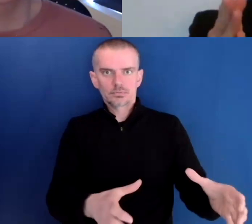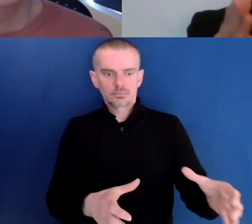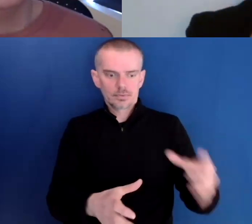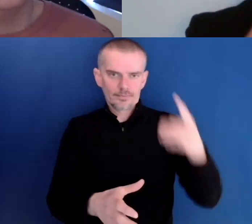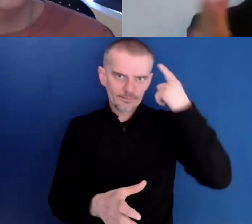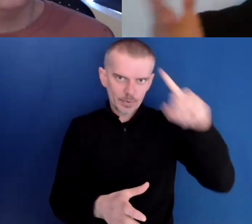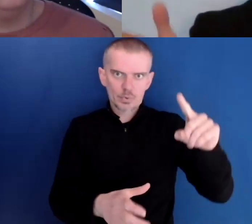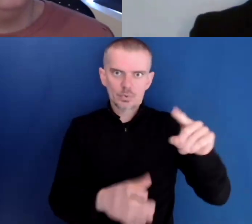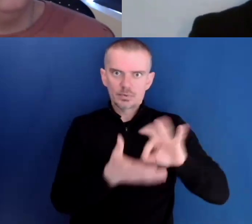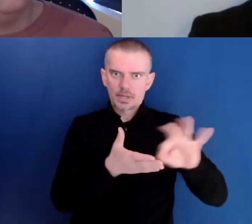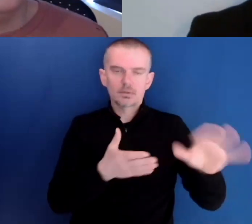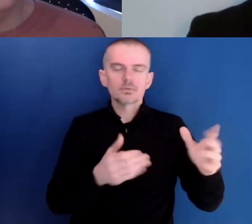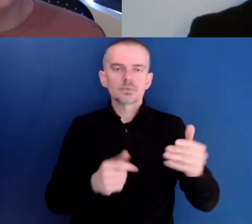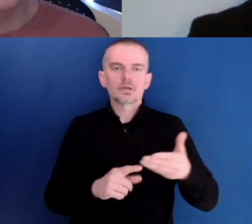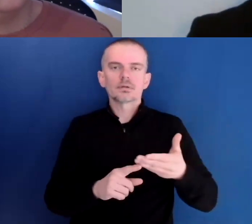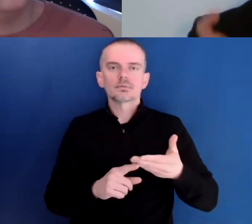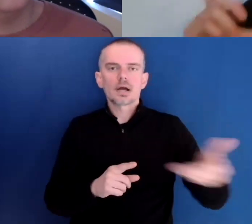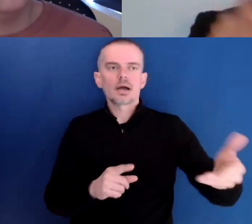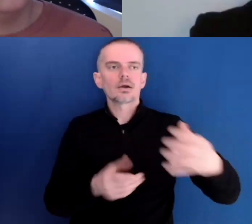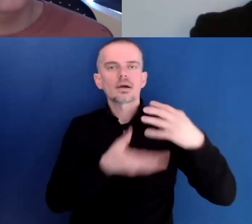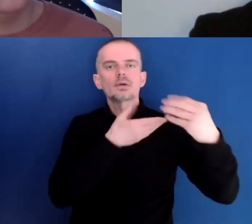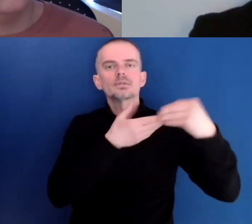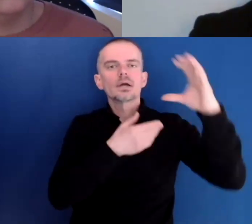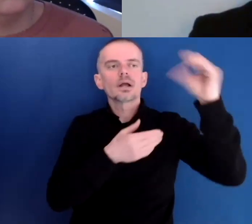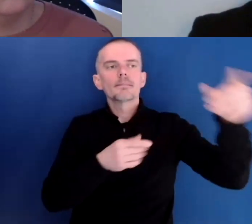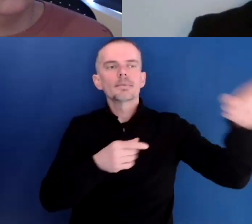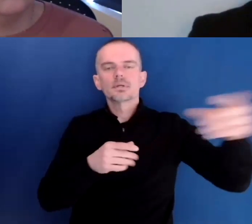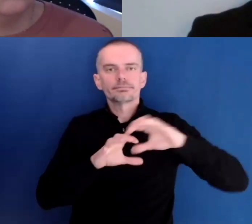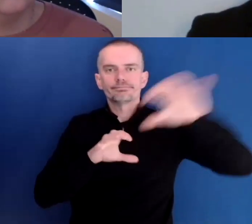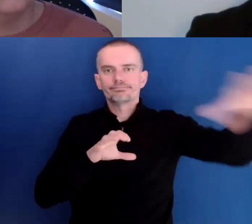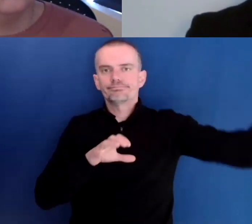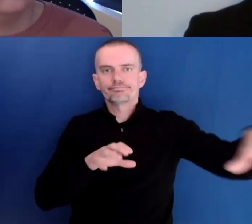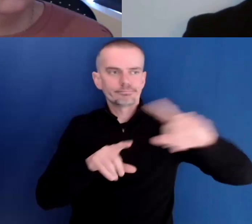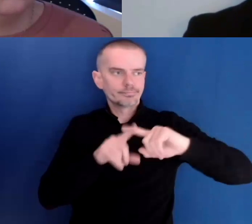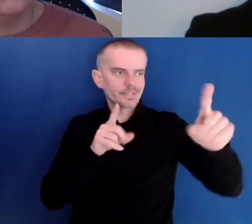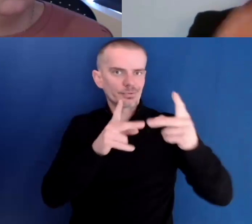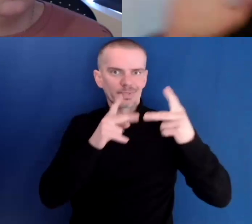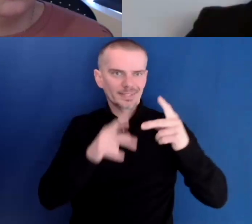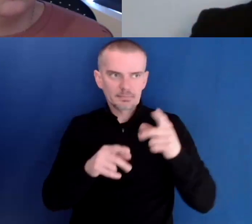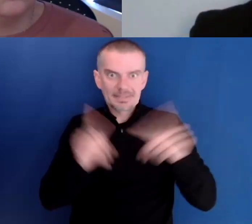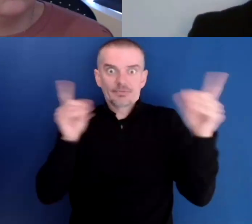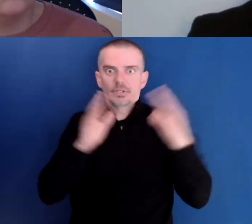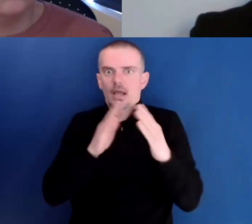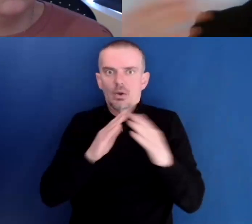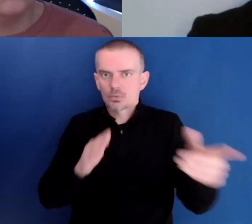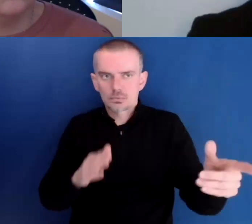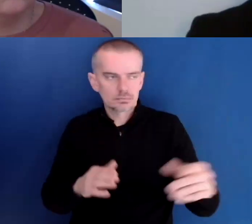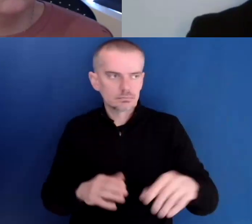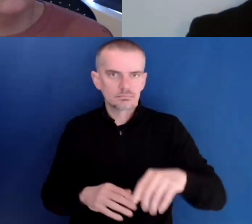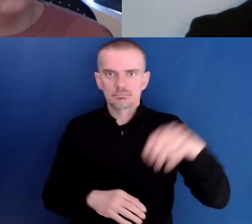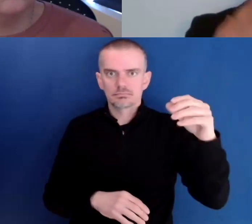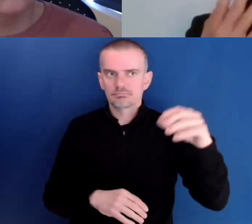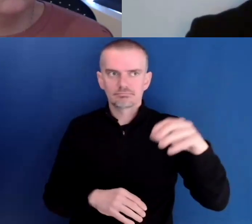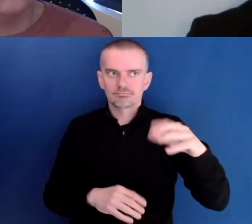accounting. You can hire an outside firm that doesn't even need to be located in your city, right? They can be across the country, but they can still